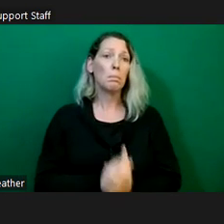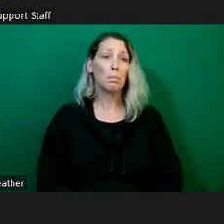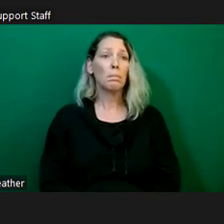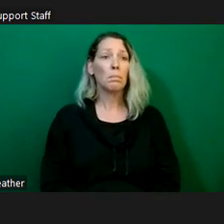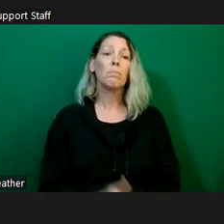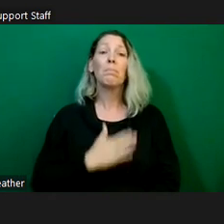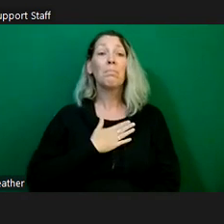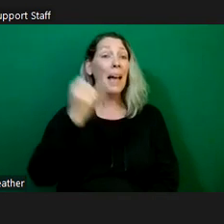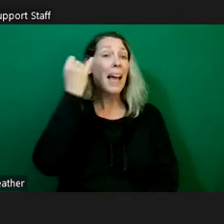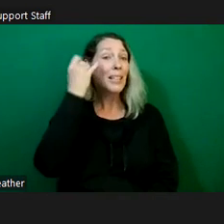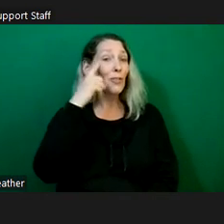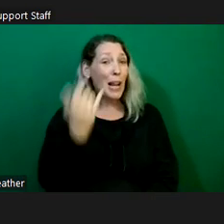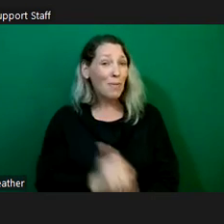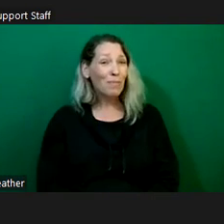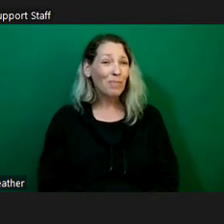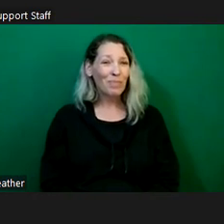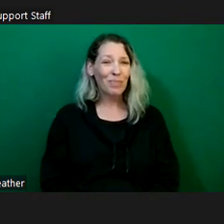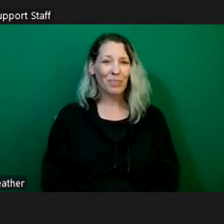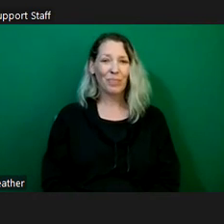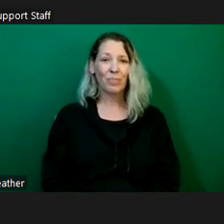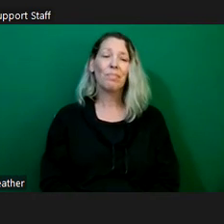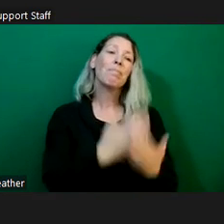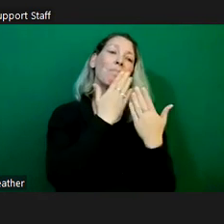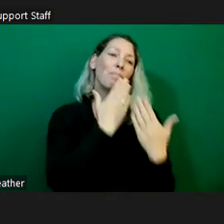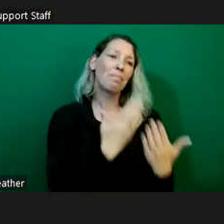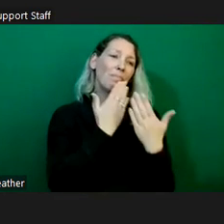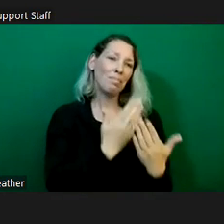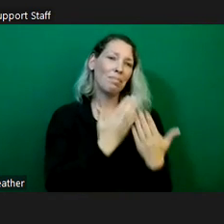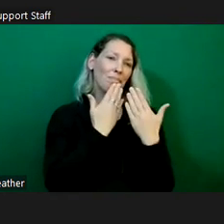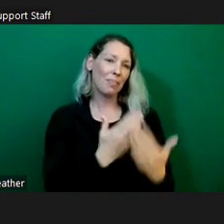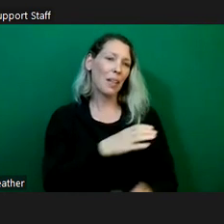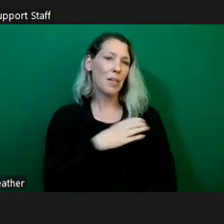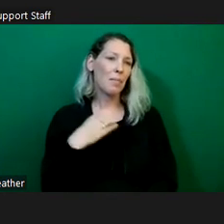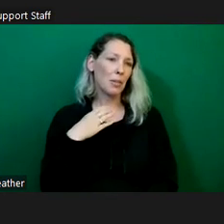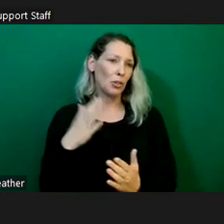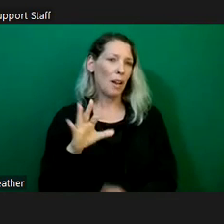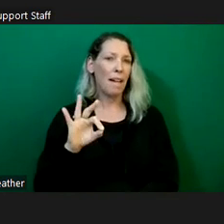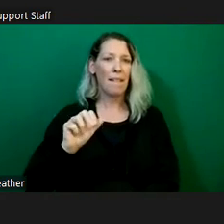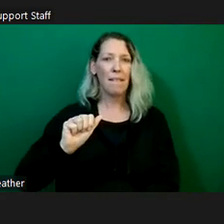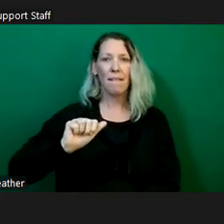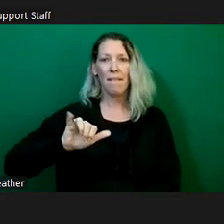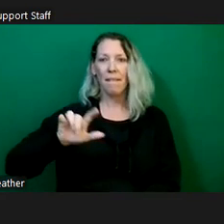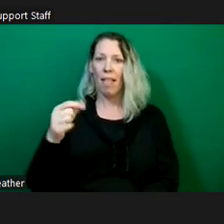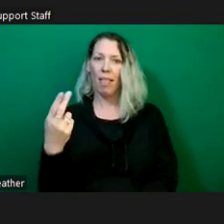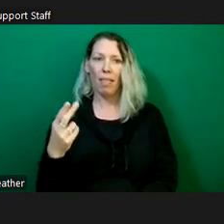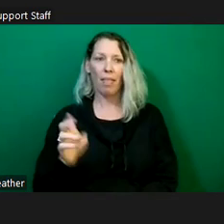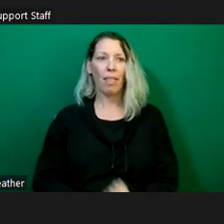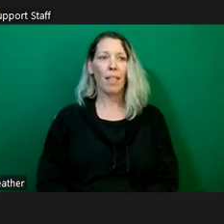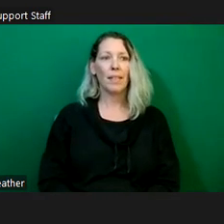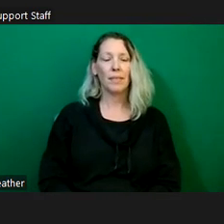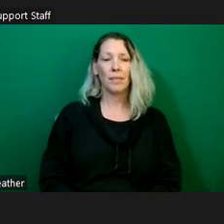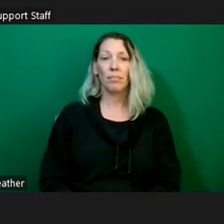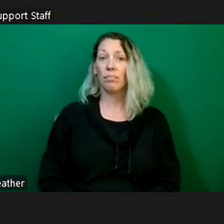Those are my ideas for now. Thank you very, very much, Commissioner Faith. Is there